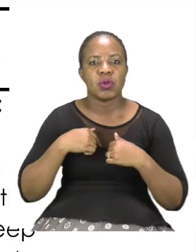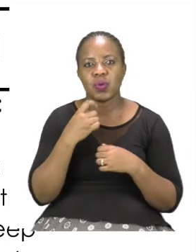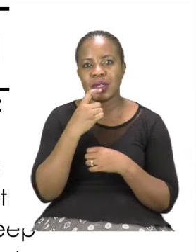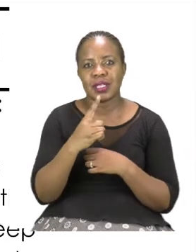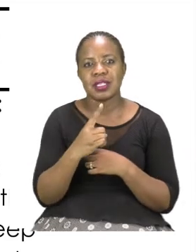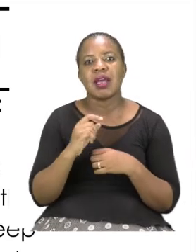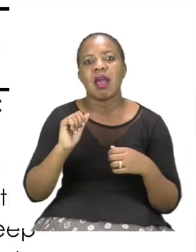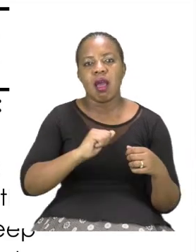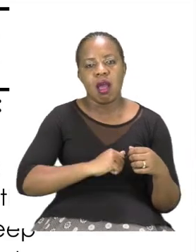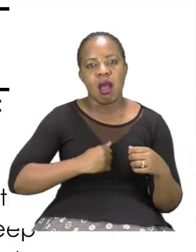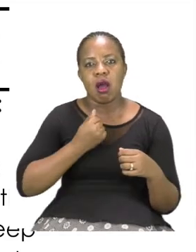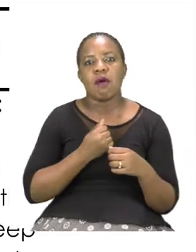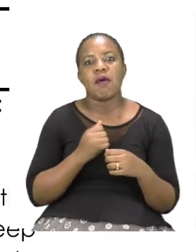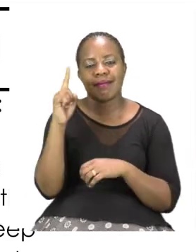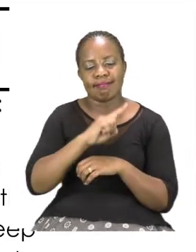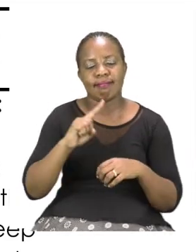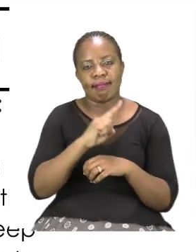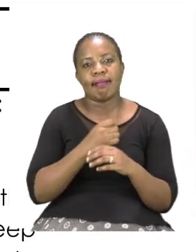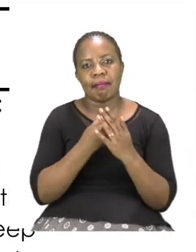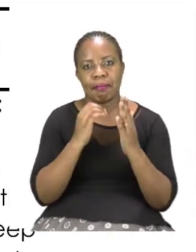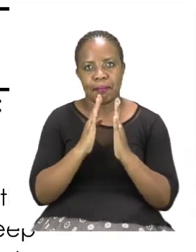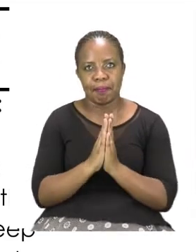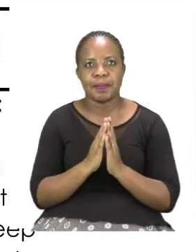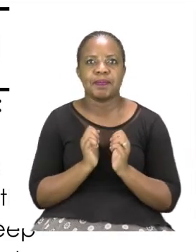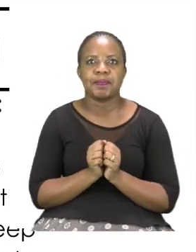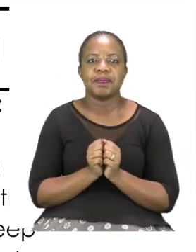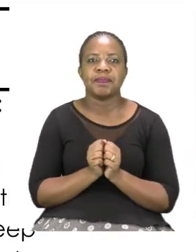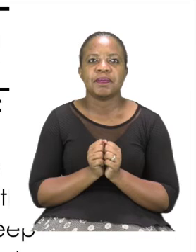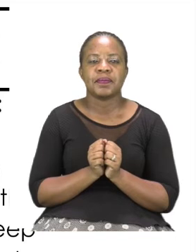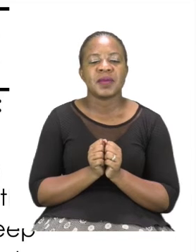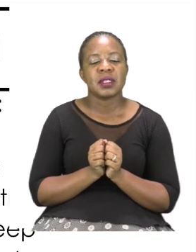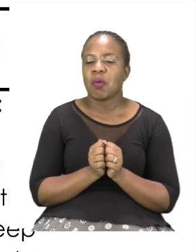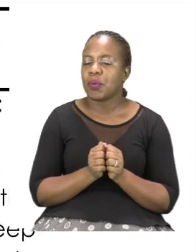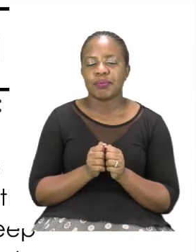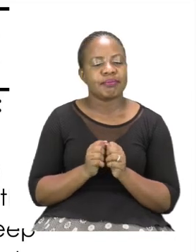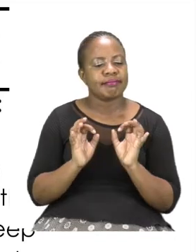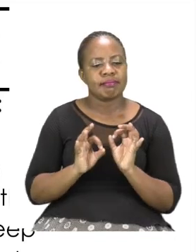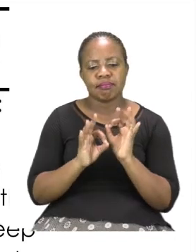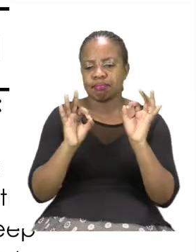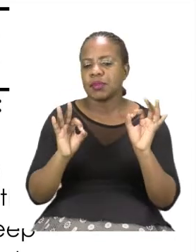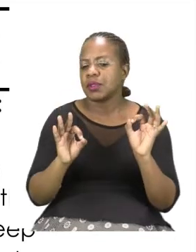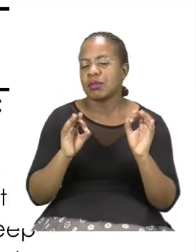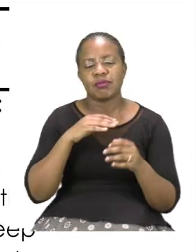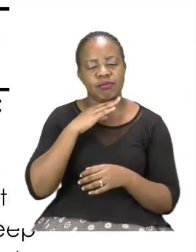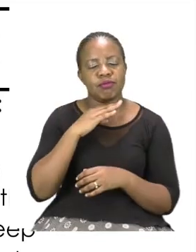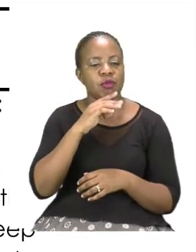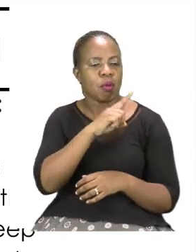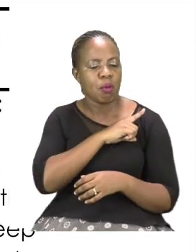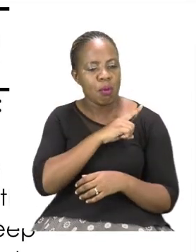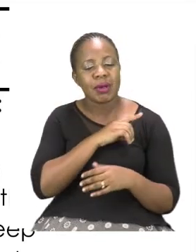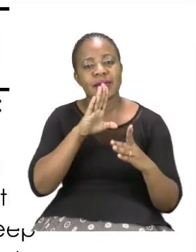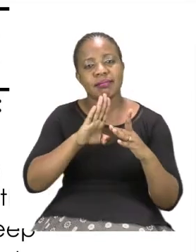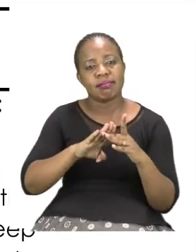it is all about prayer. Now that we have read the passage a first time, before